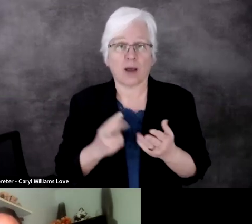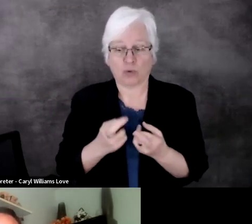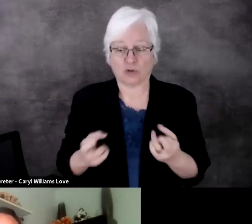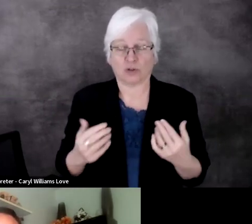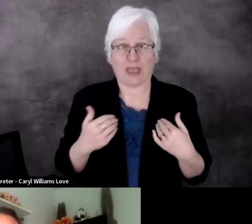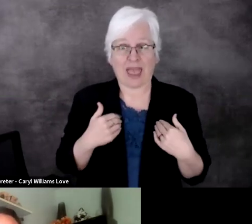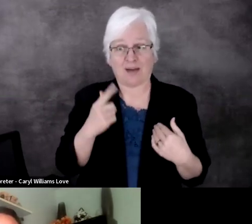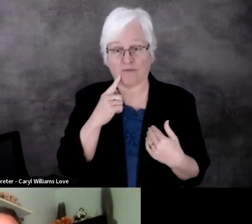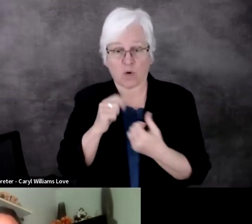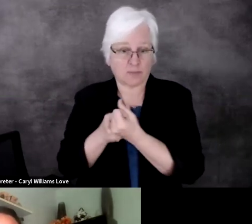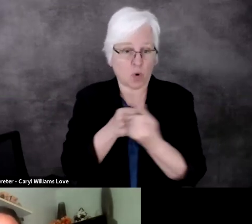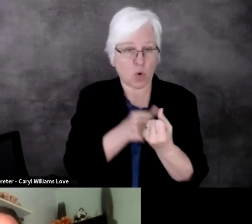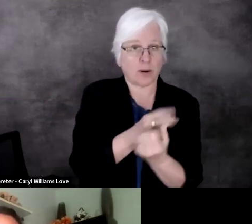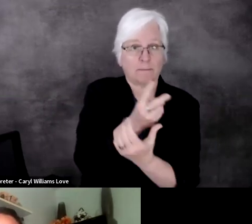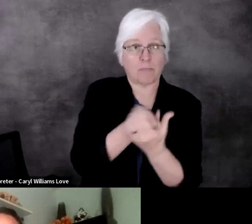oftentimes